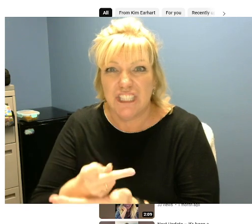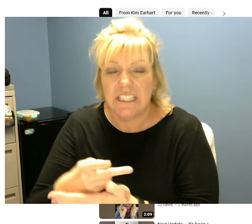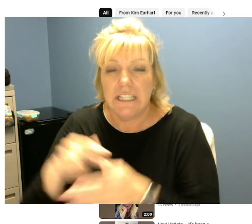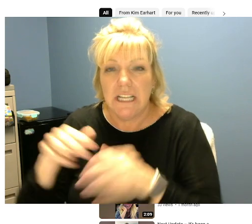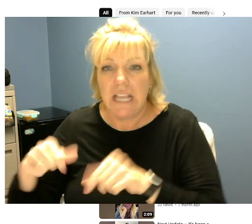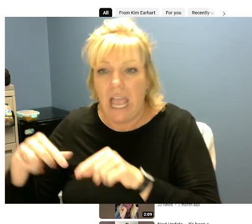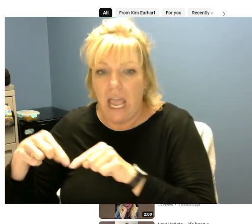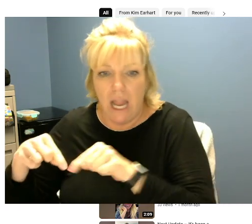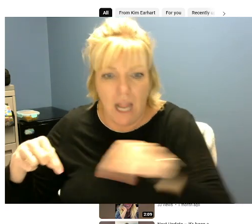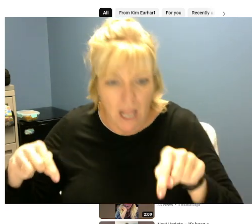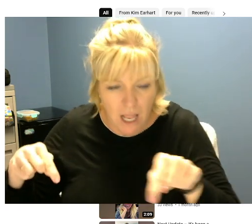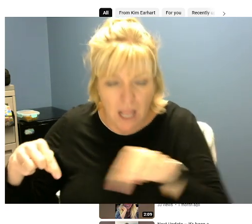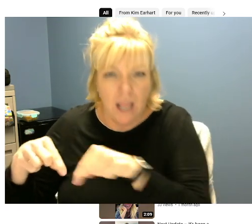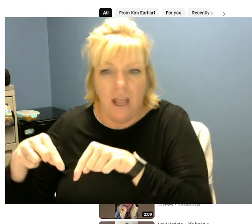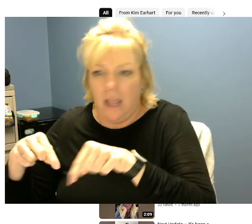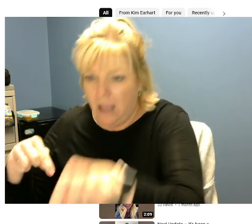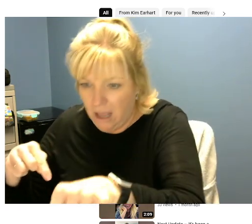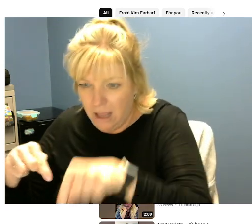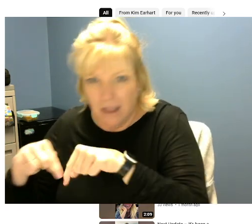the person